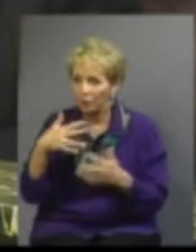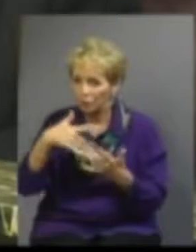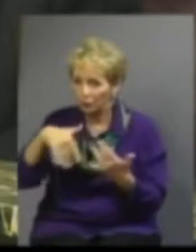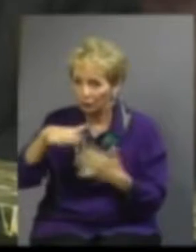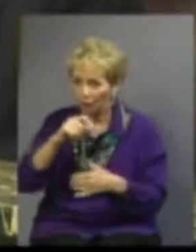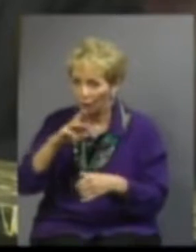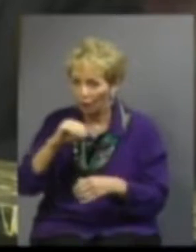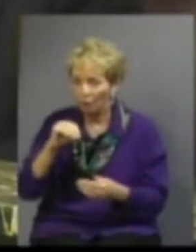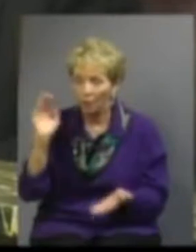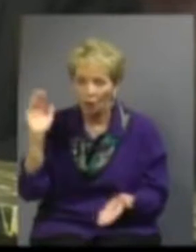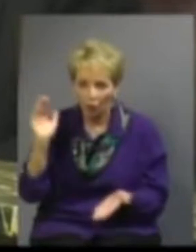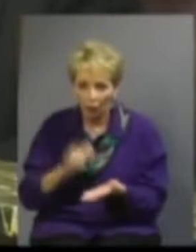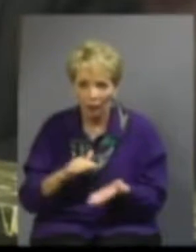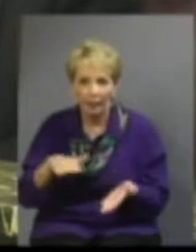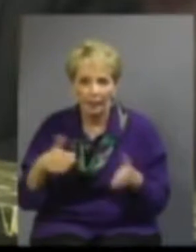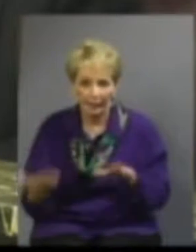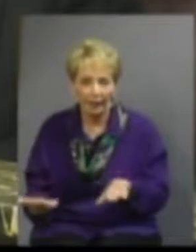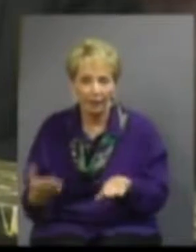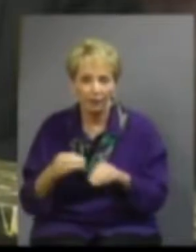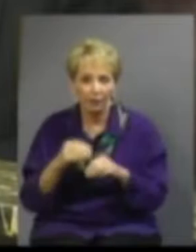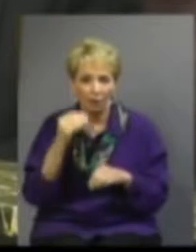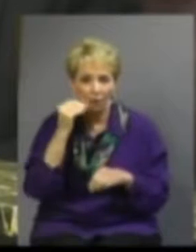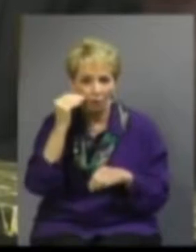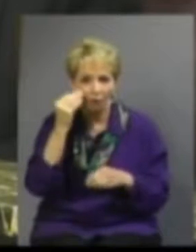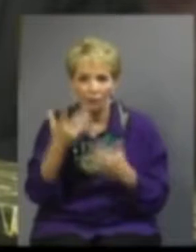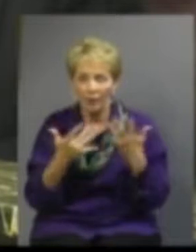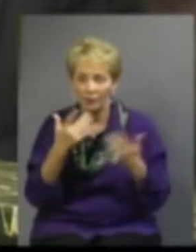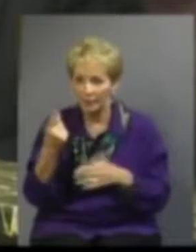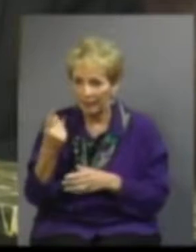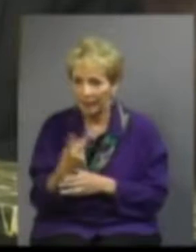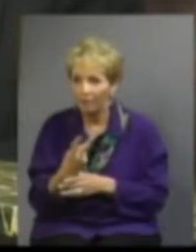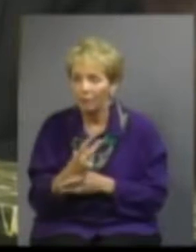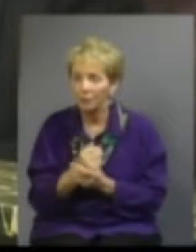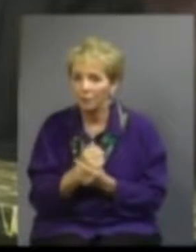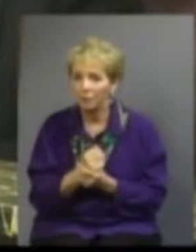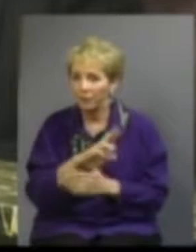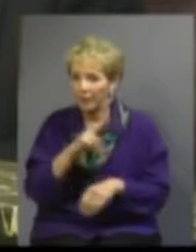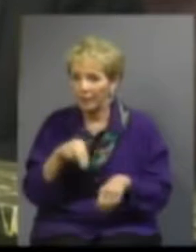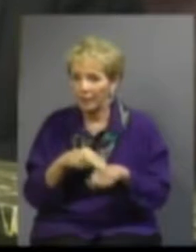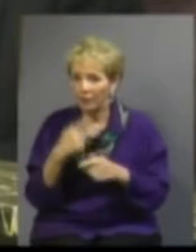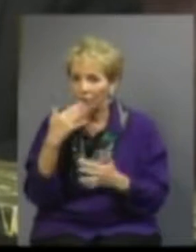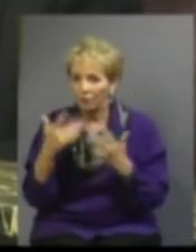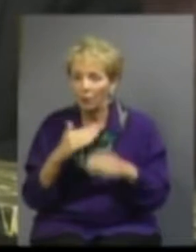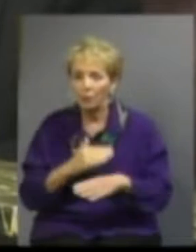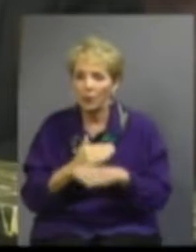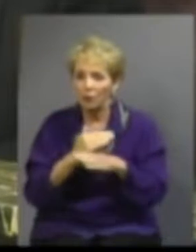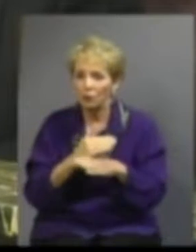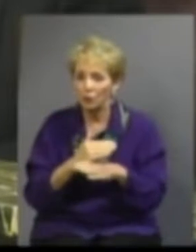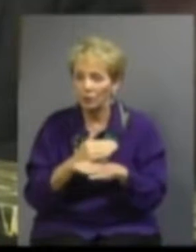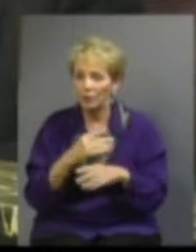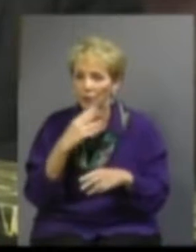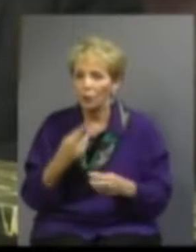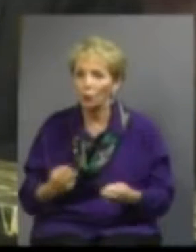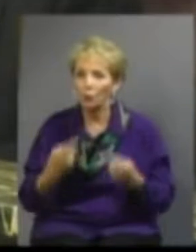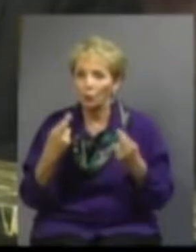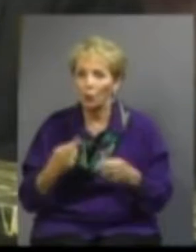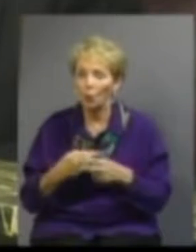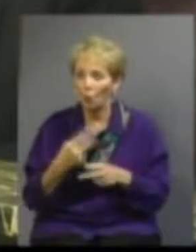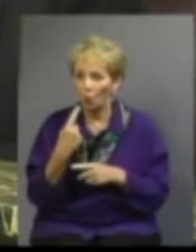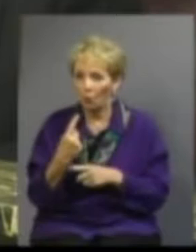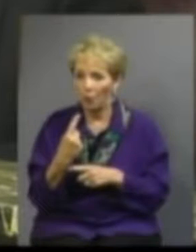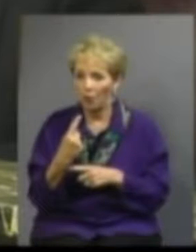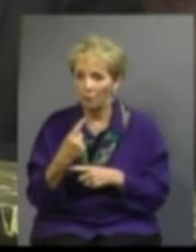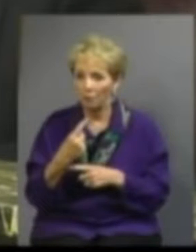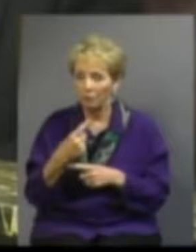of dying in reported home fires in half. And whereas the National Fire Protection Association recommends at least one